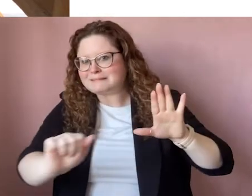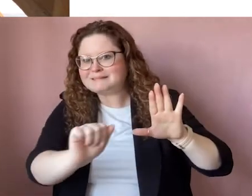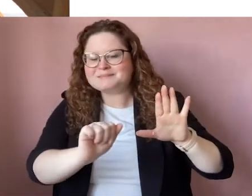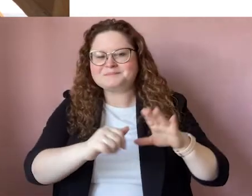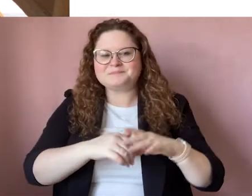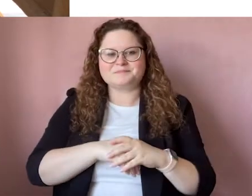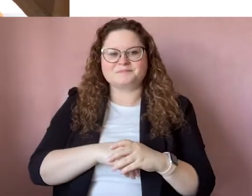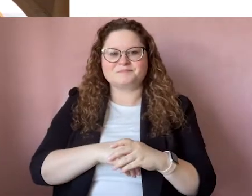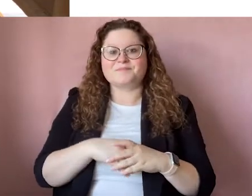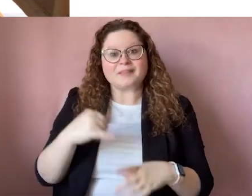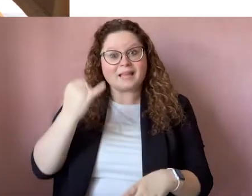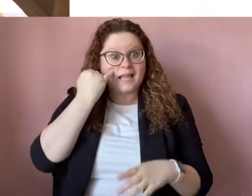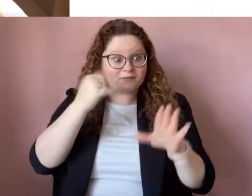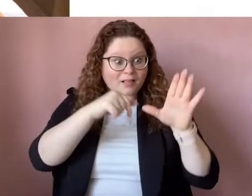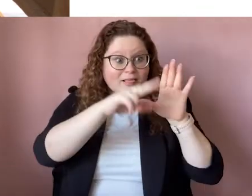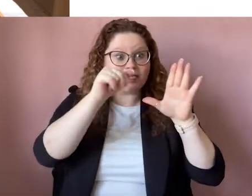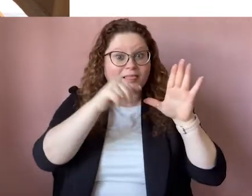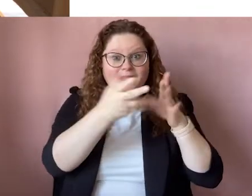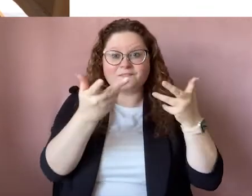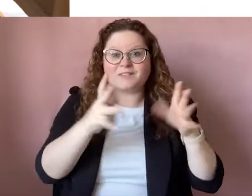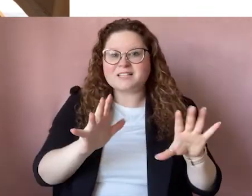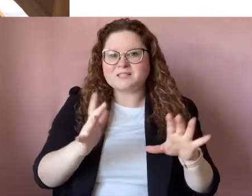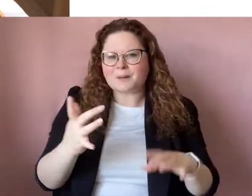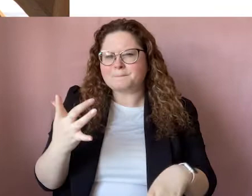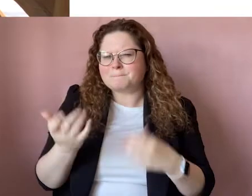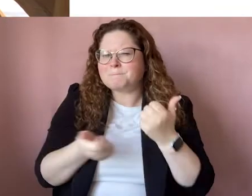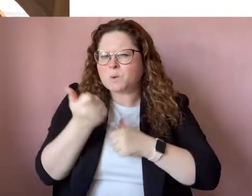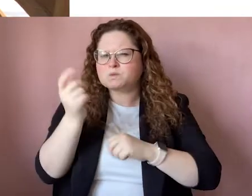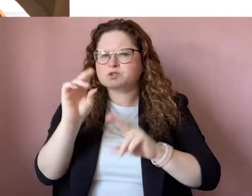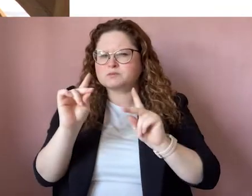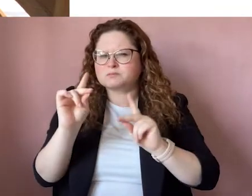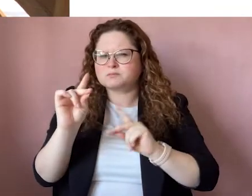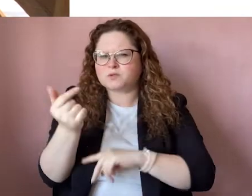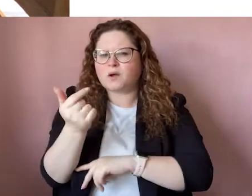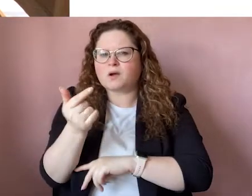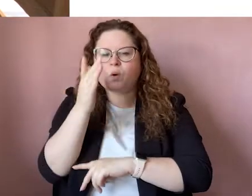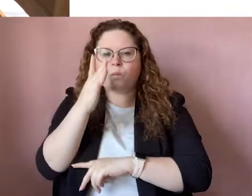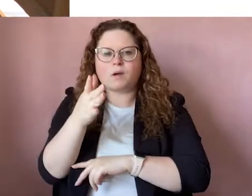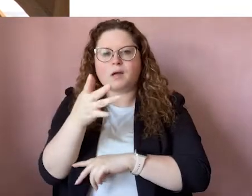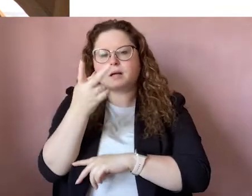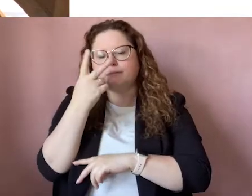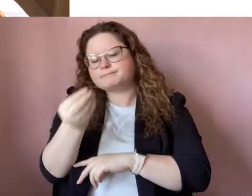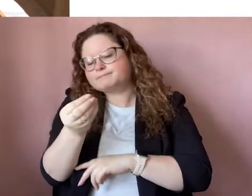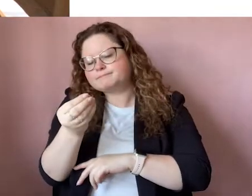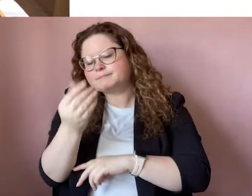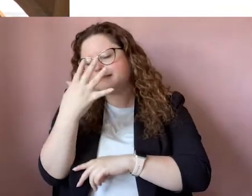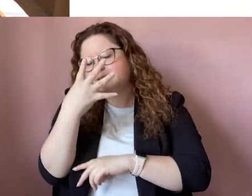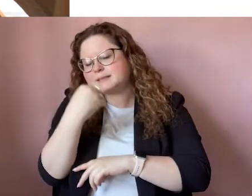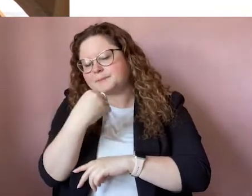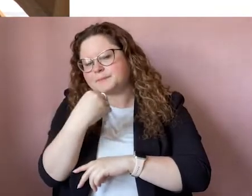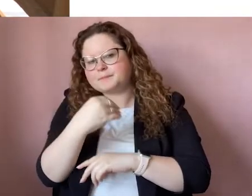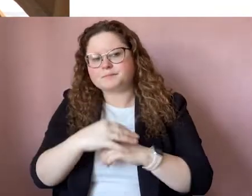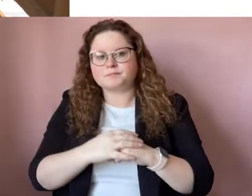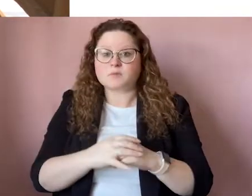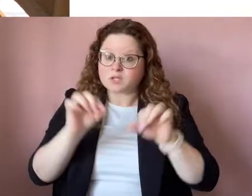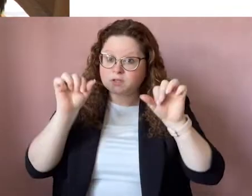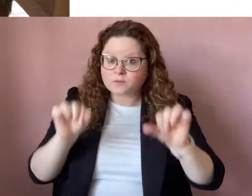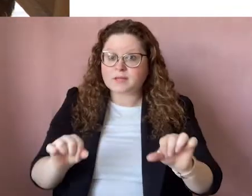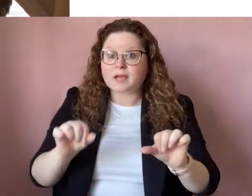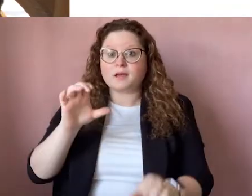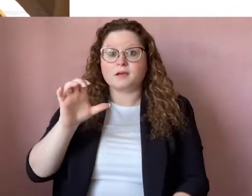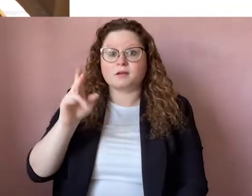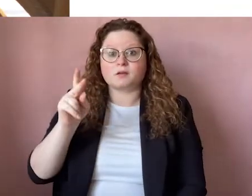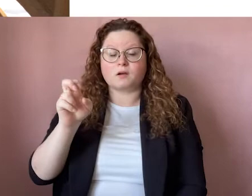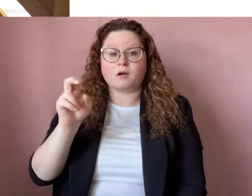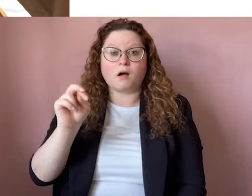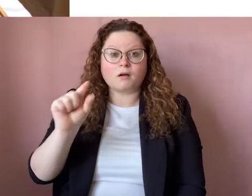end up going right to sleep afterwards. You can also use Kongs or Topples, and again, stuff them full of